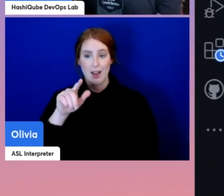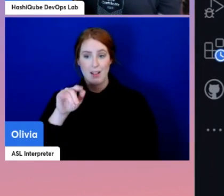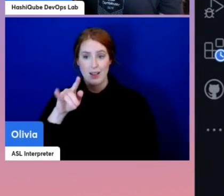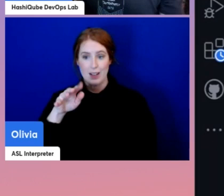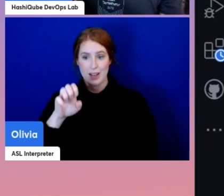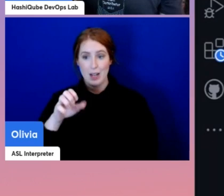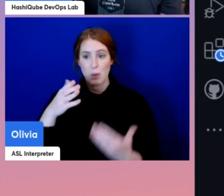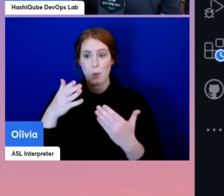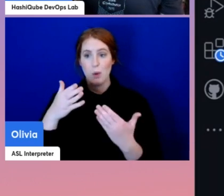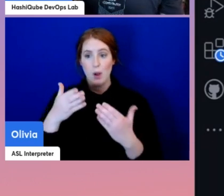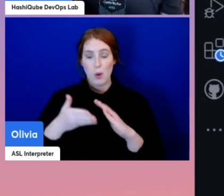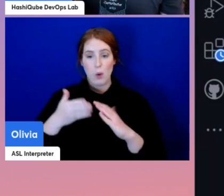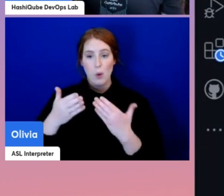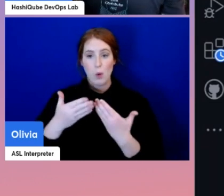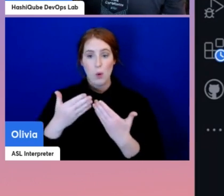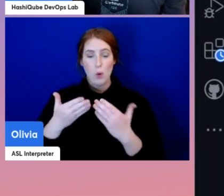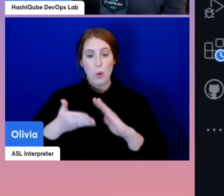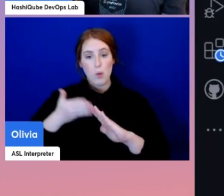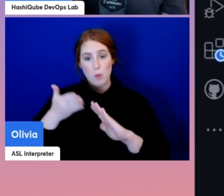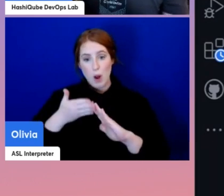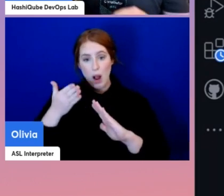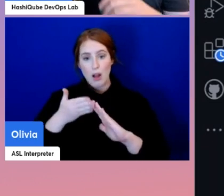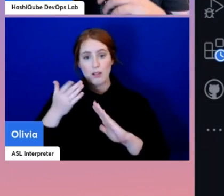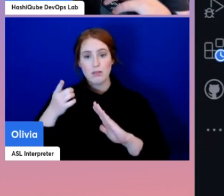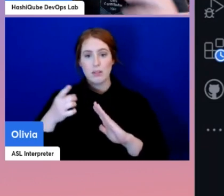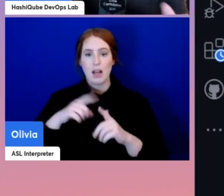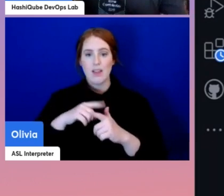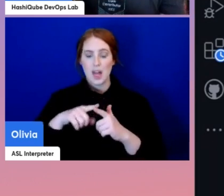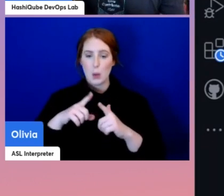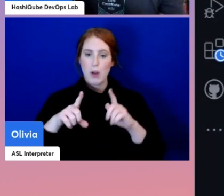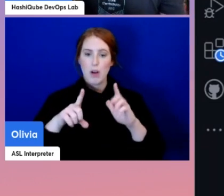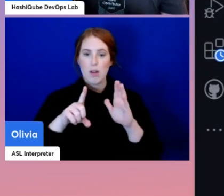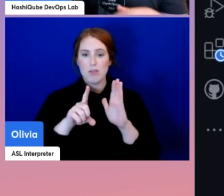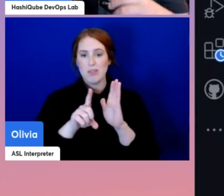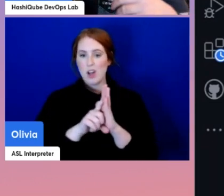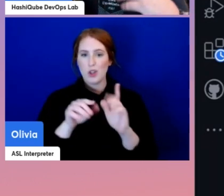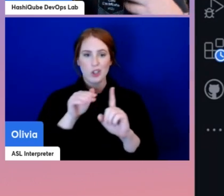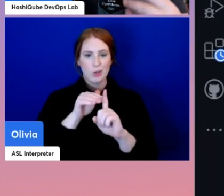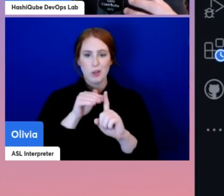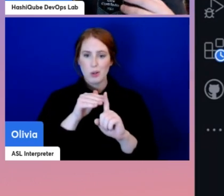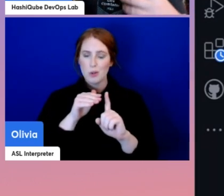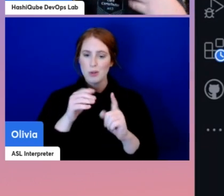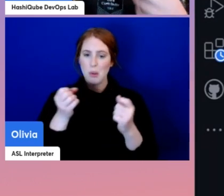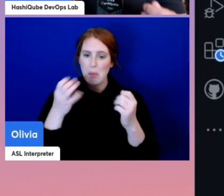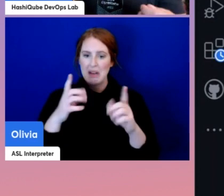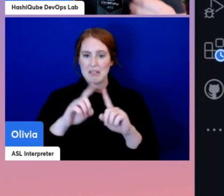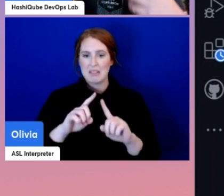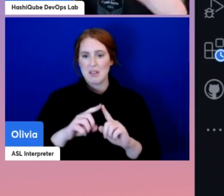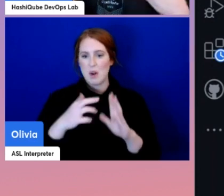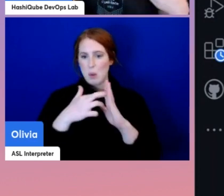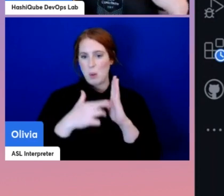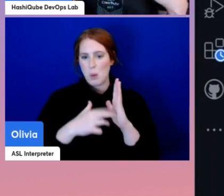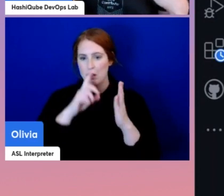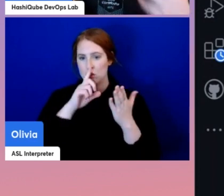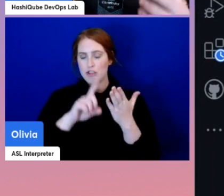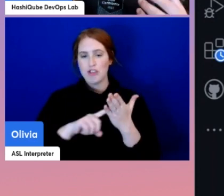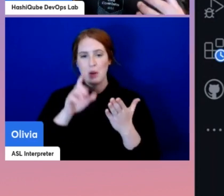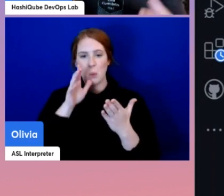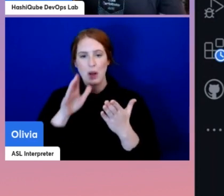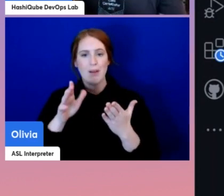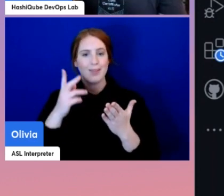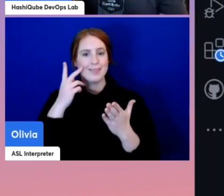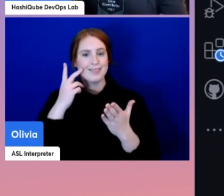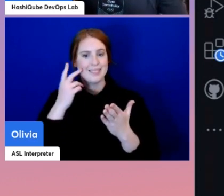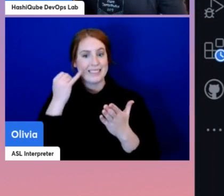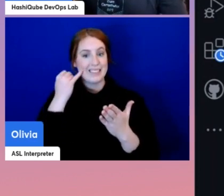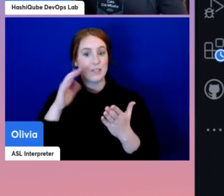us. And it will alert you to many, many rules that it will check and see whether your